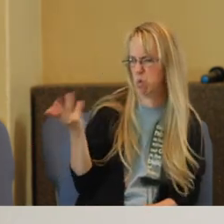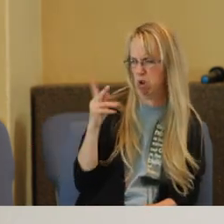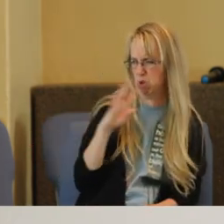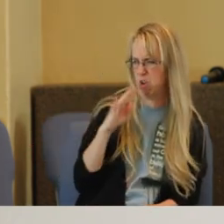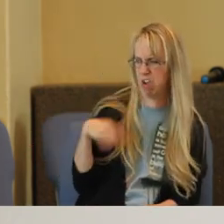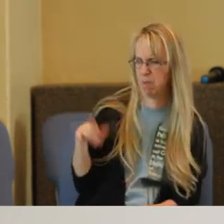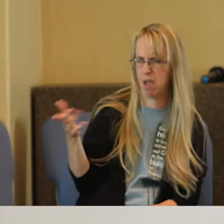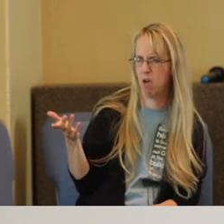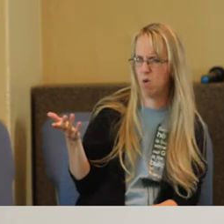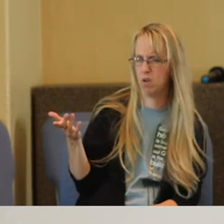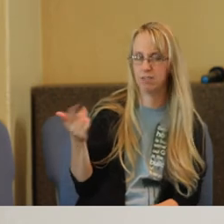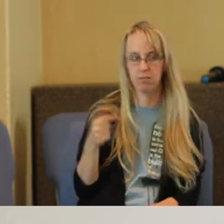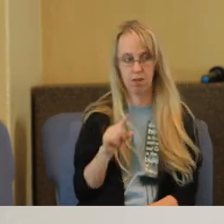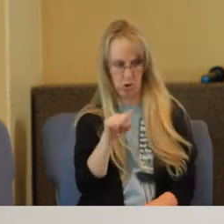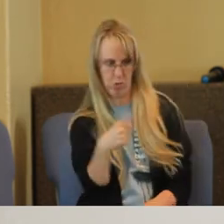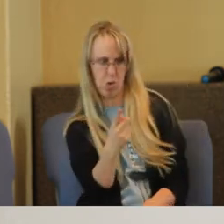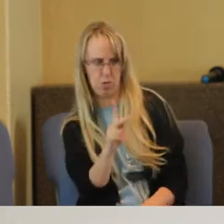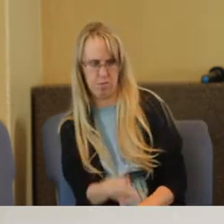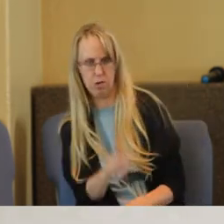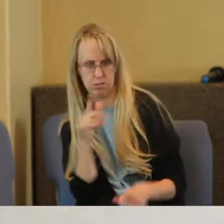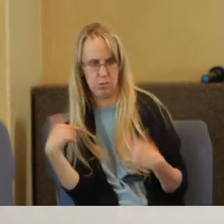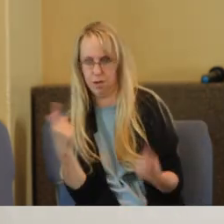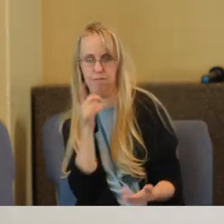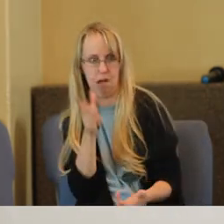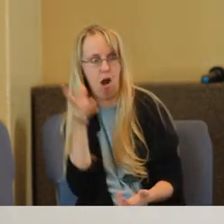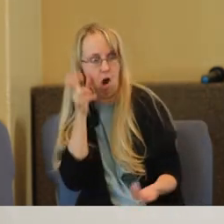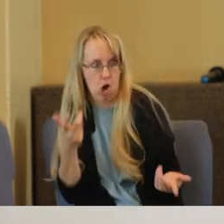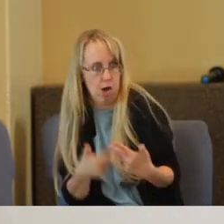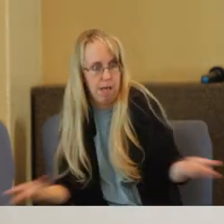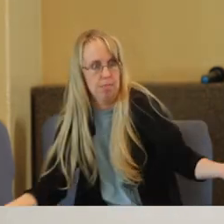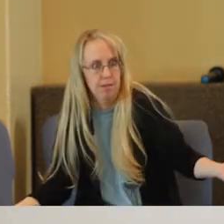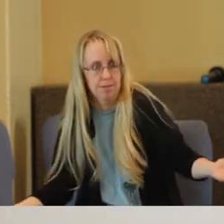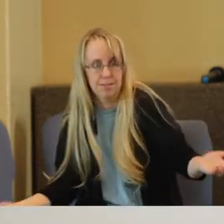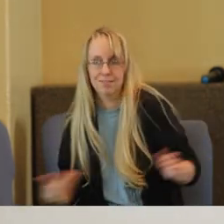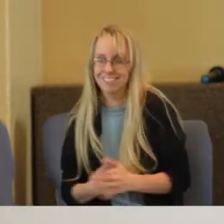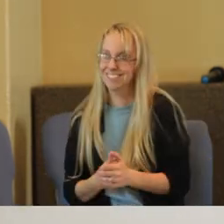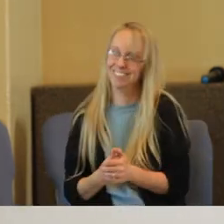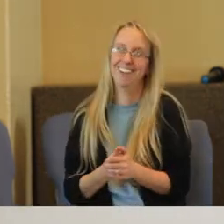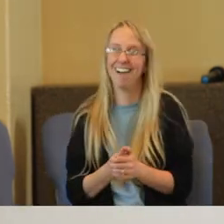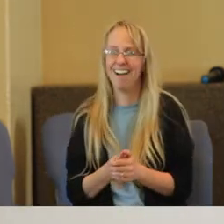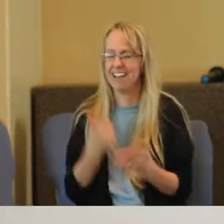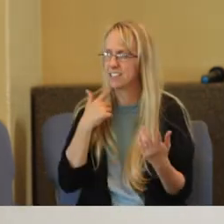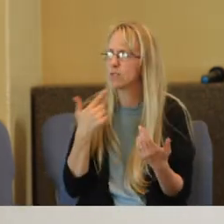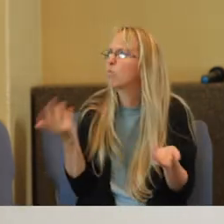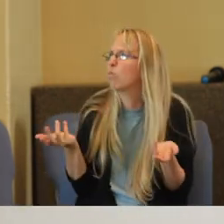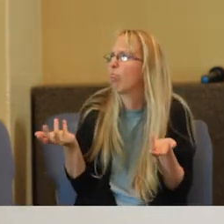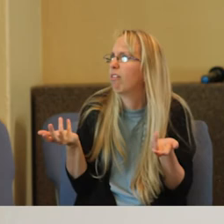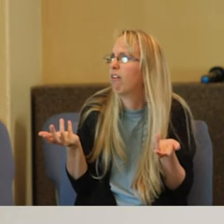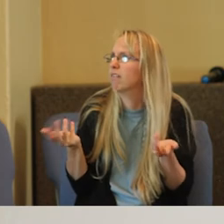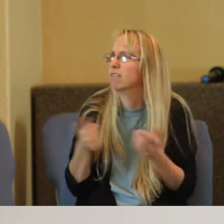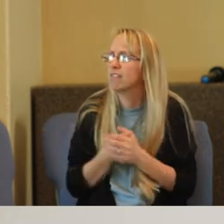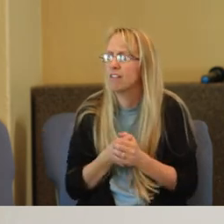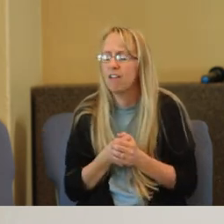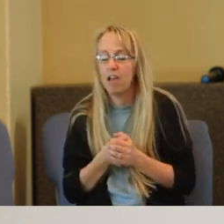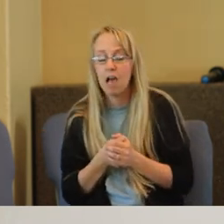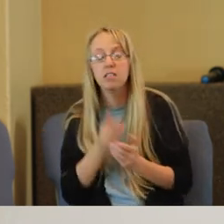"Are you the only person in Jerusalem that hasn't heard about these things?" He goes, "What things?" And they said, "Yeah."